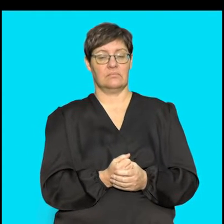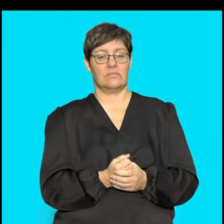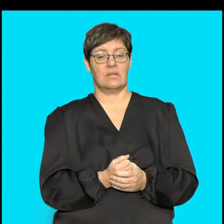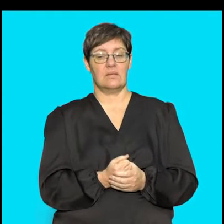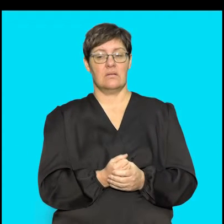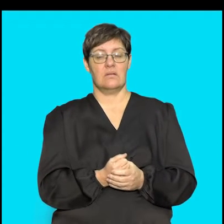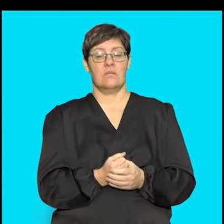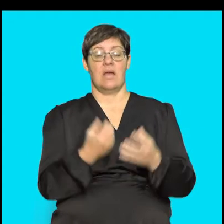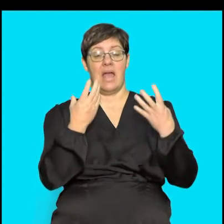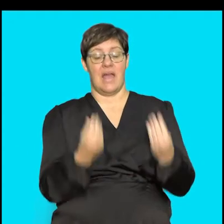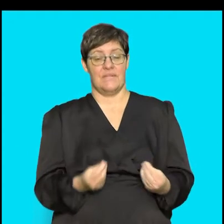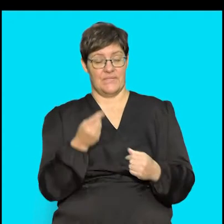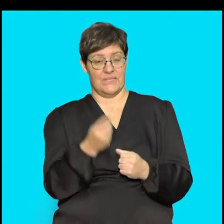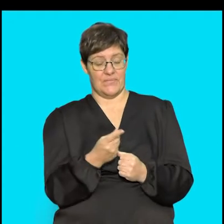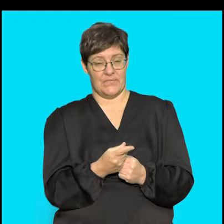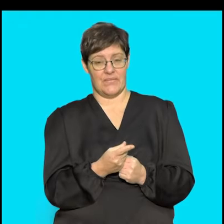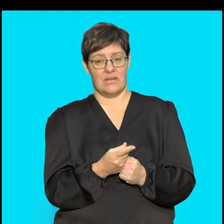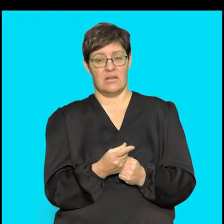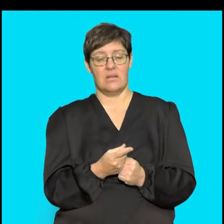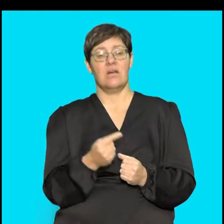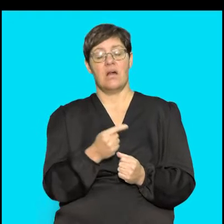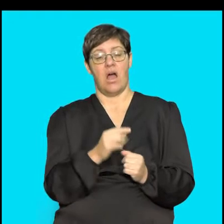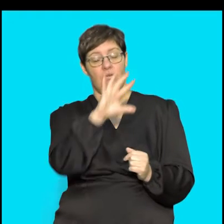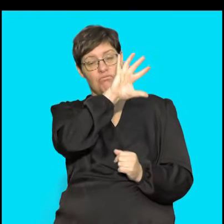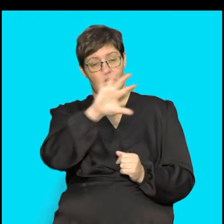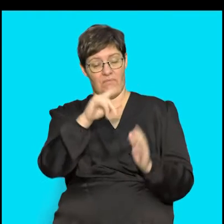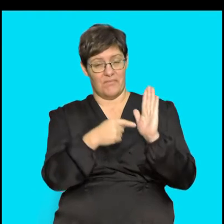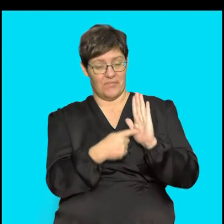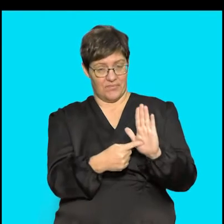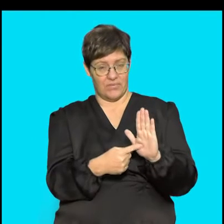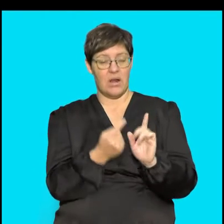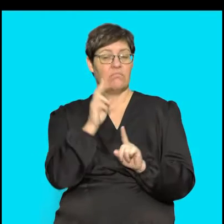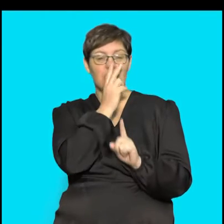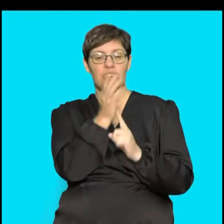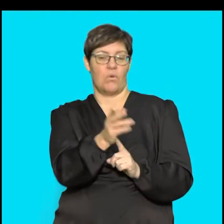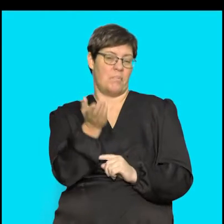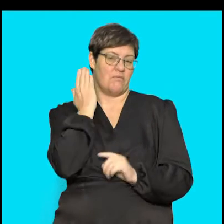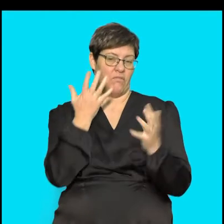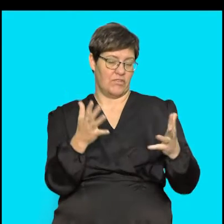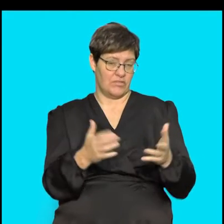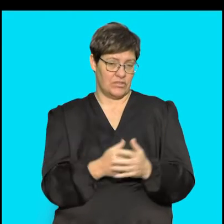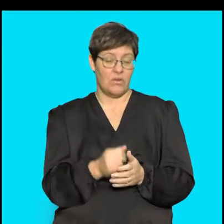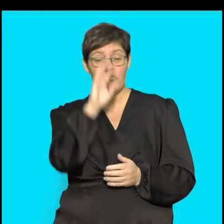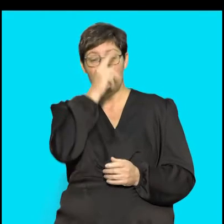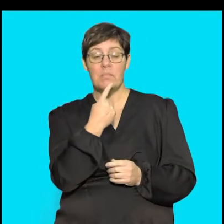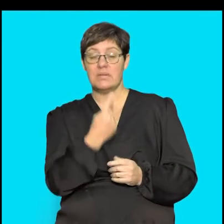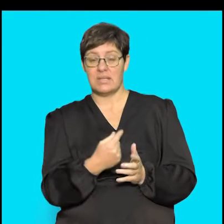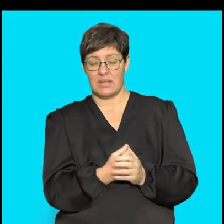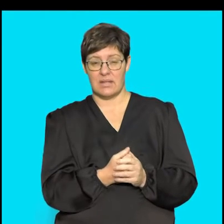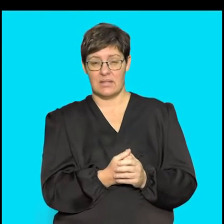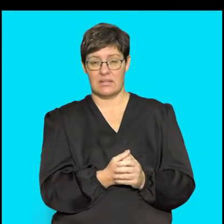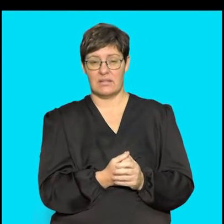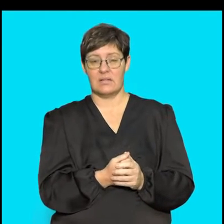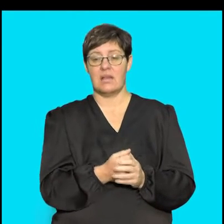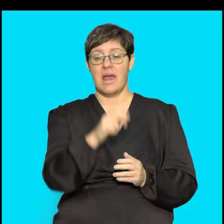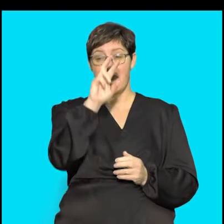Now, we have in front of us the concentration graph that I showed to you before. Remember what we said?